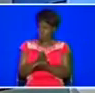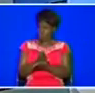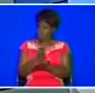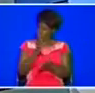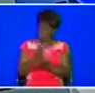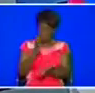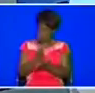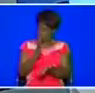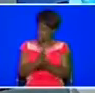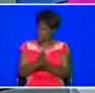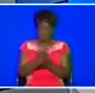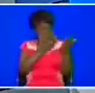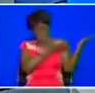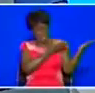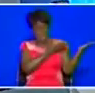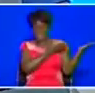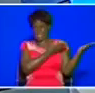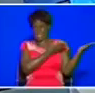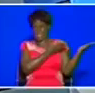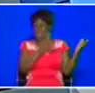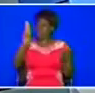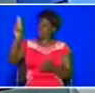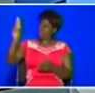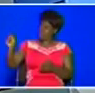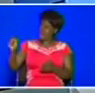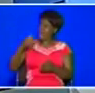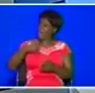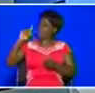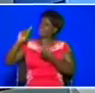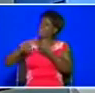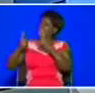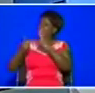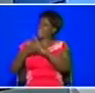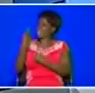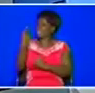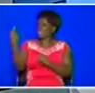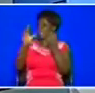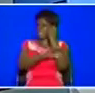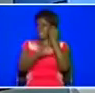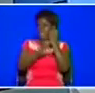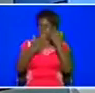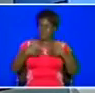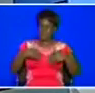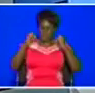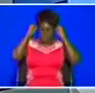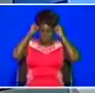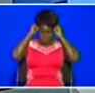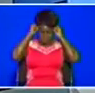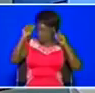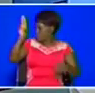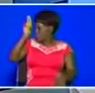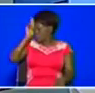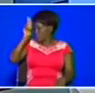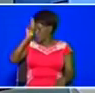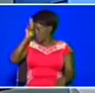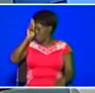Is there a benchmark? Does it exist? Can the UN give a benchmark for every country in the world? The people who have studied policing mm-hmm. and